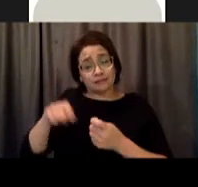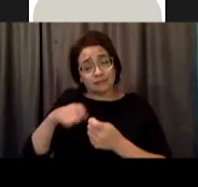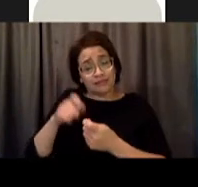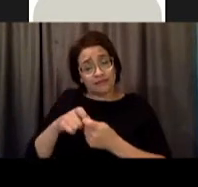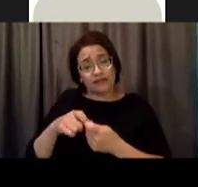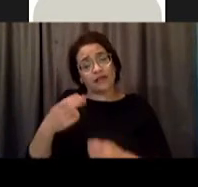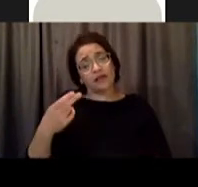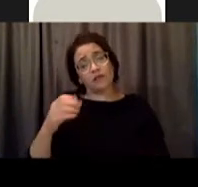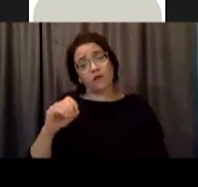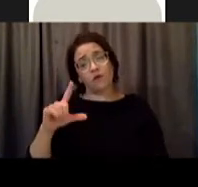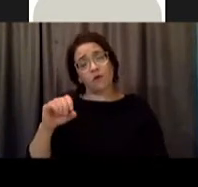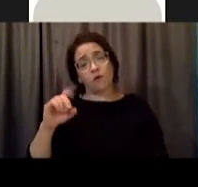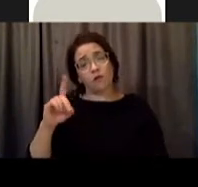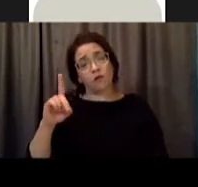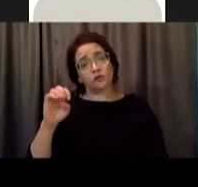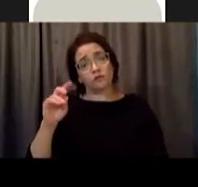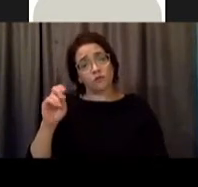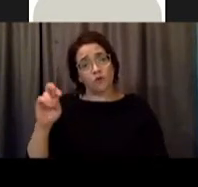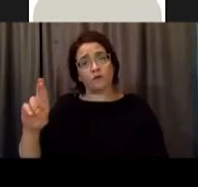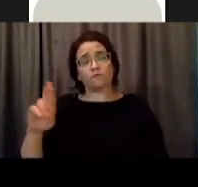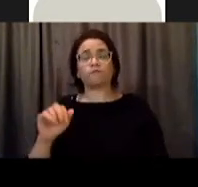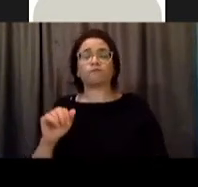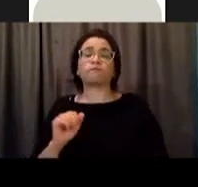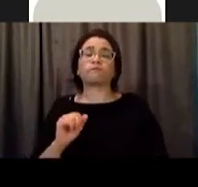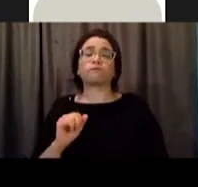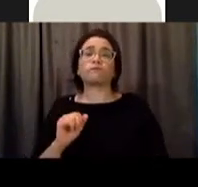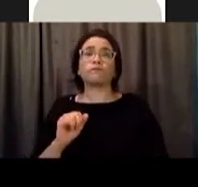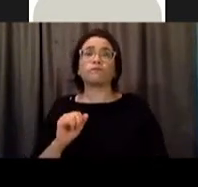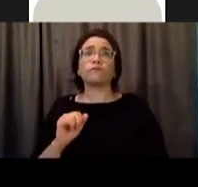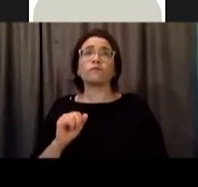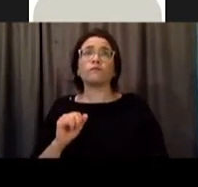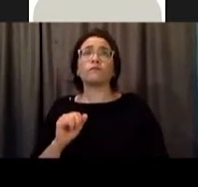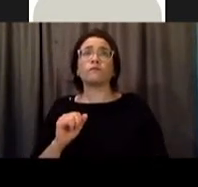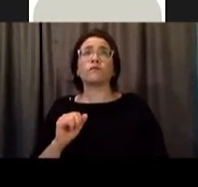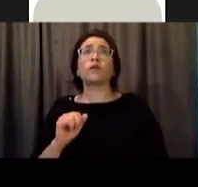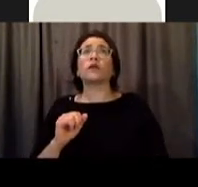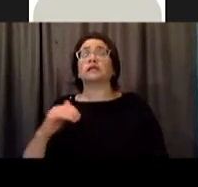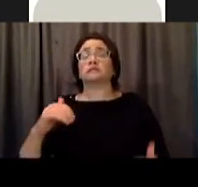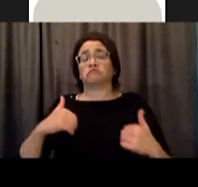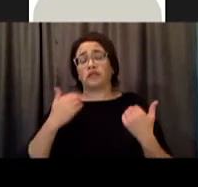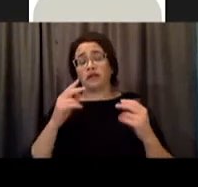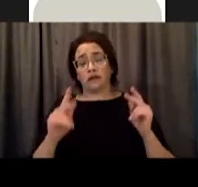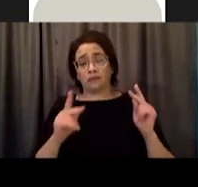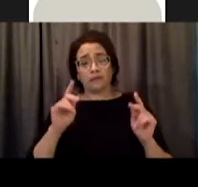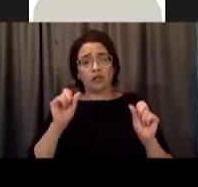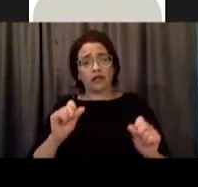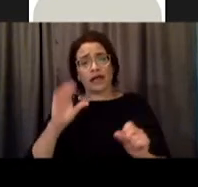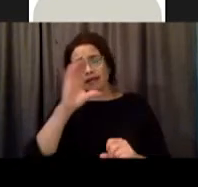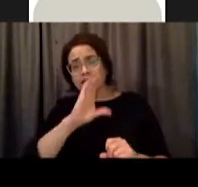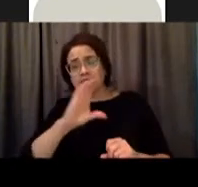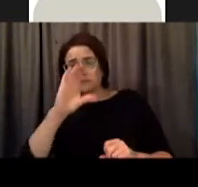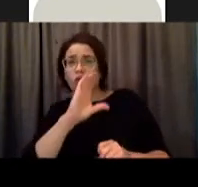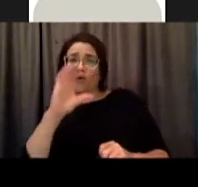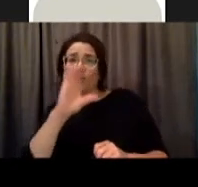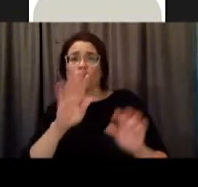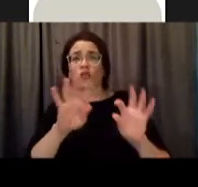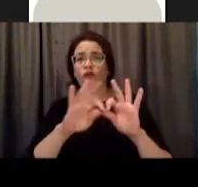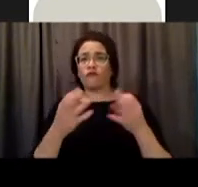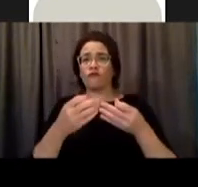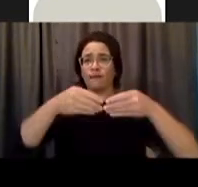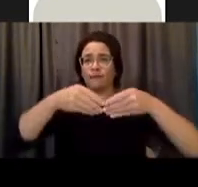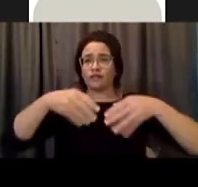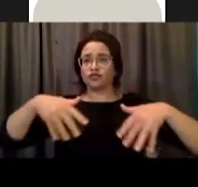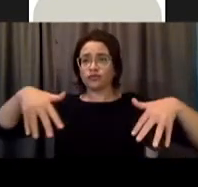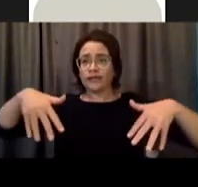conversations about the Holodomor by exploring their family trees or doing hands-on projects,